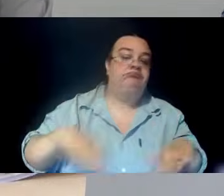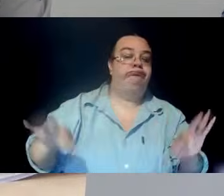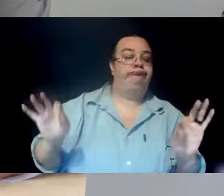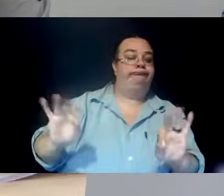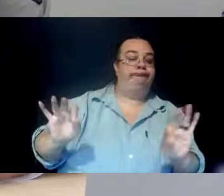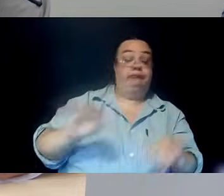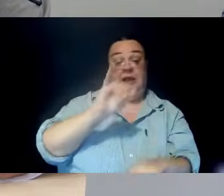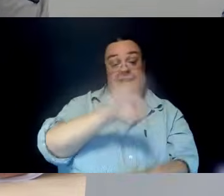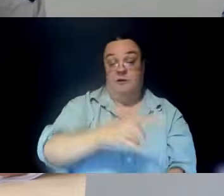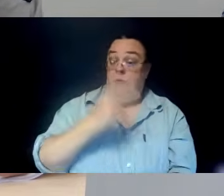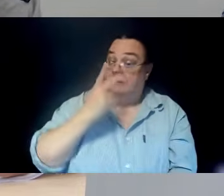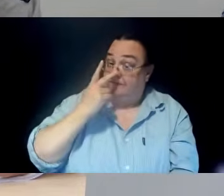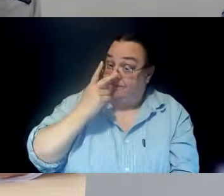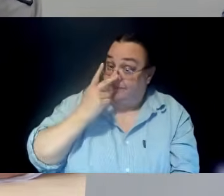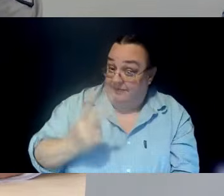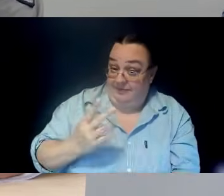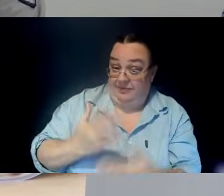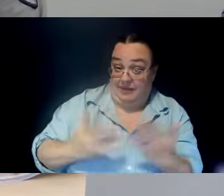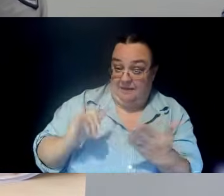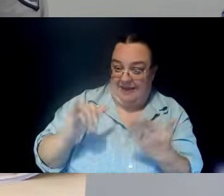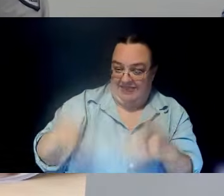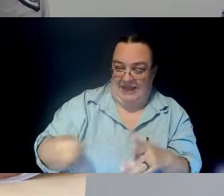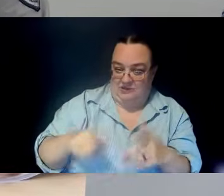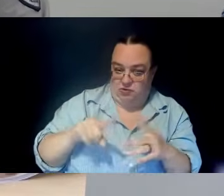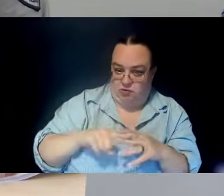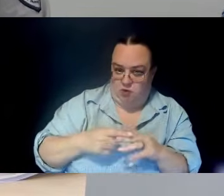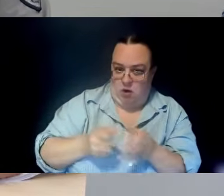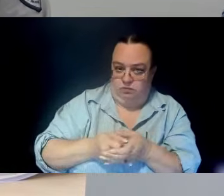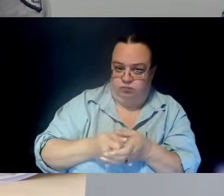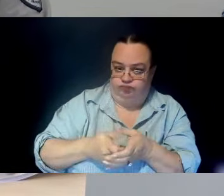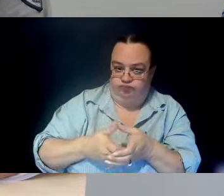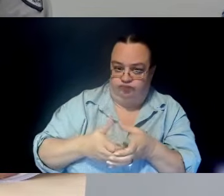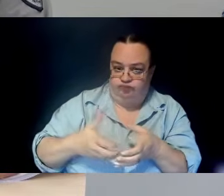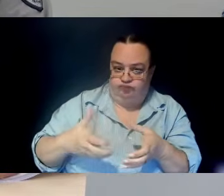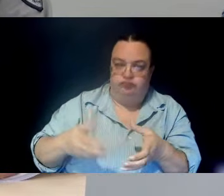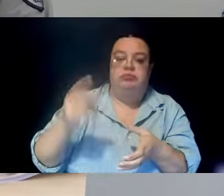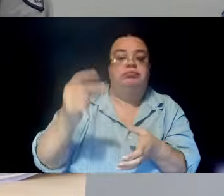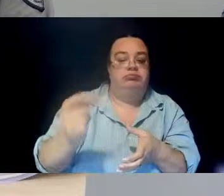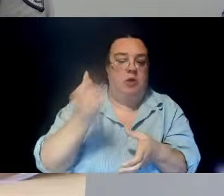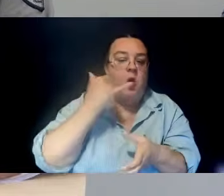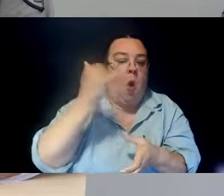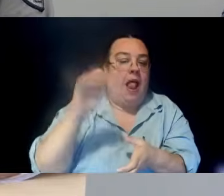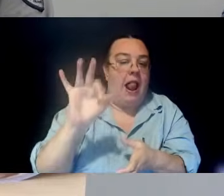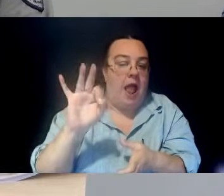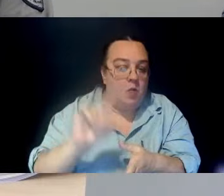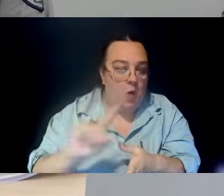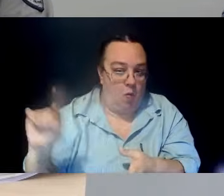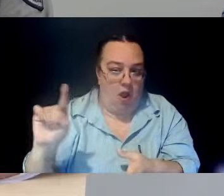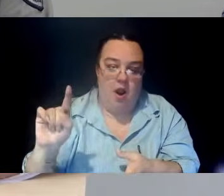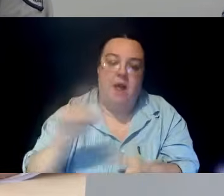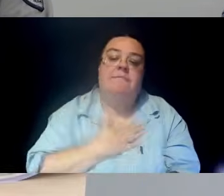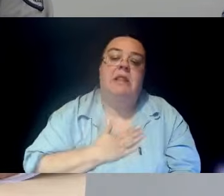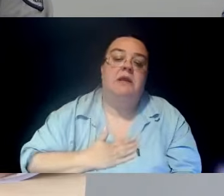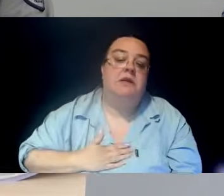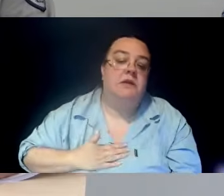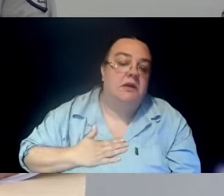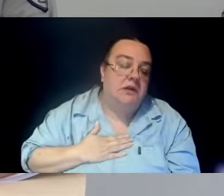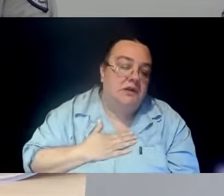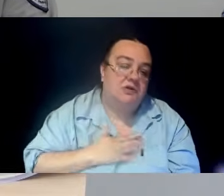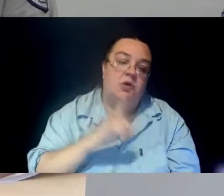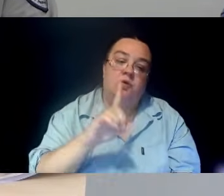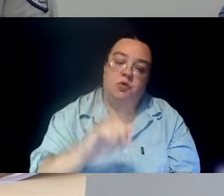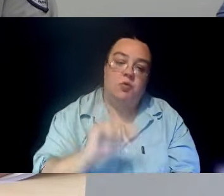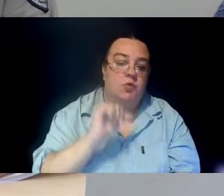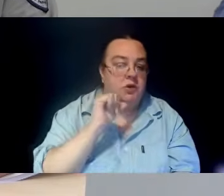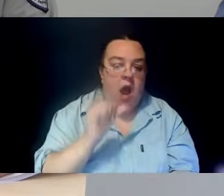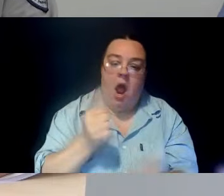see something like this starting to build, it is a 911 call, and please do not try to